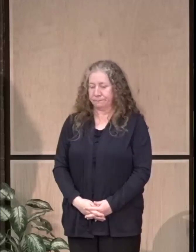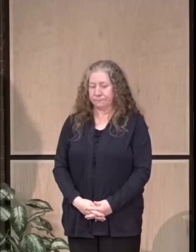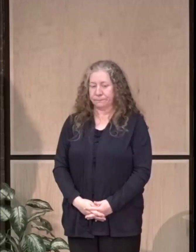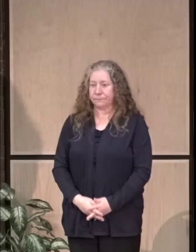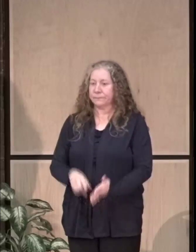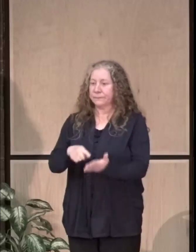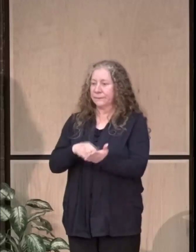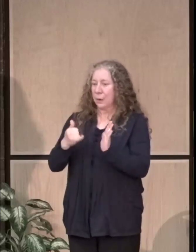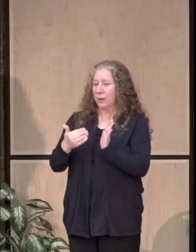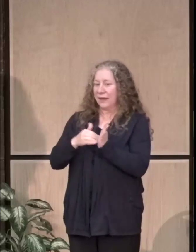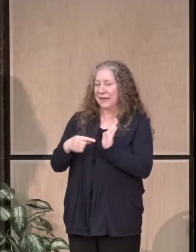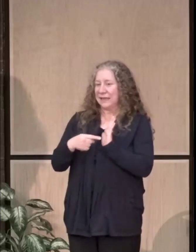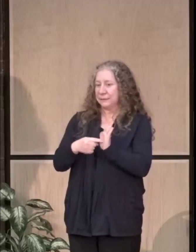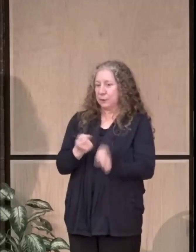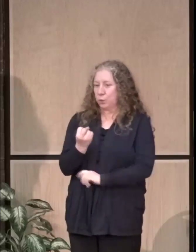exhibit 12 again.